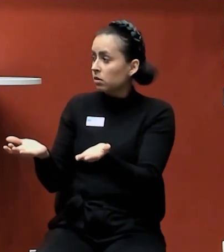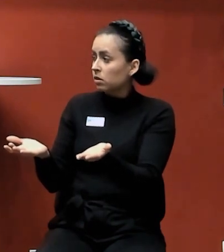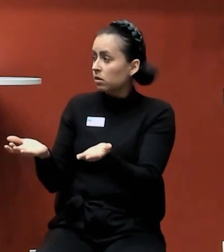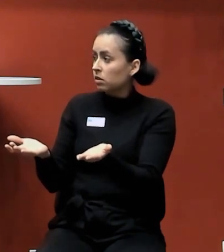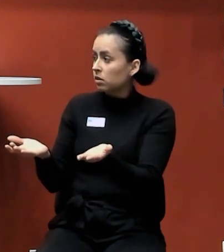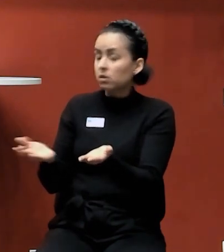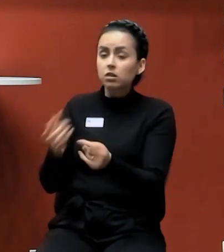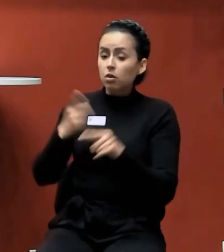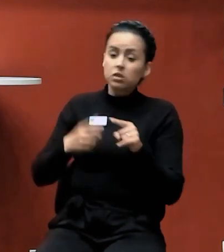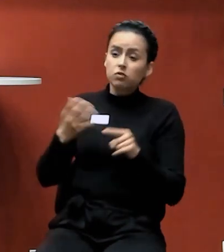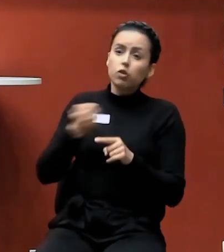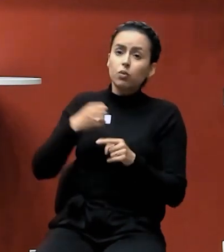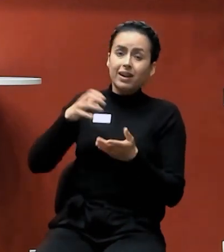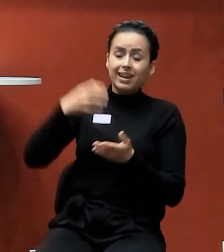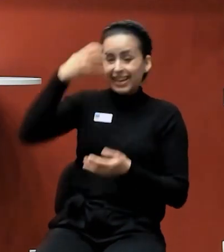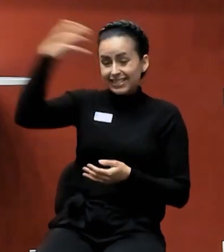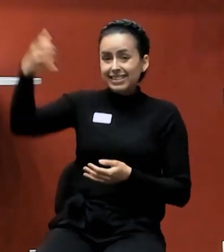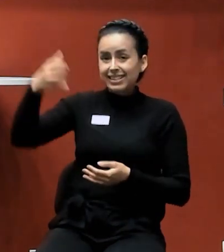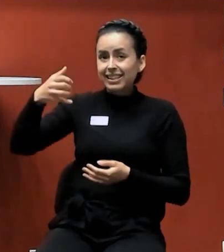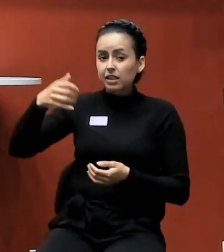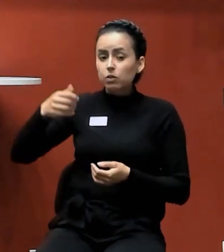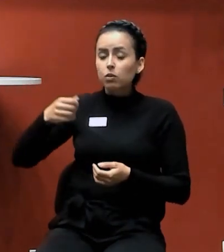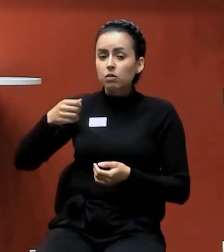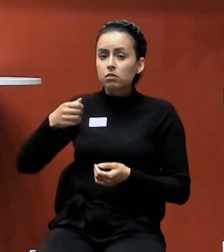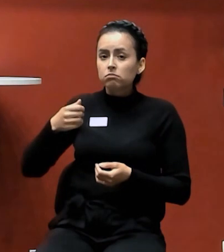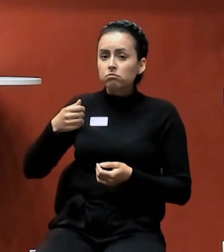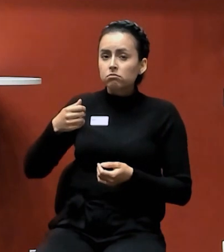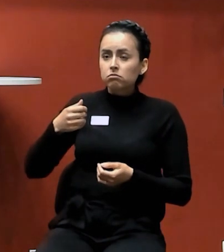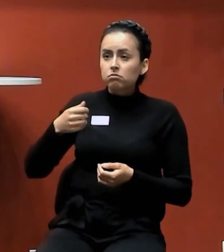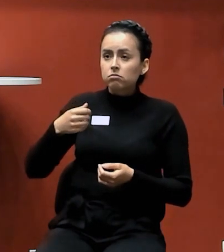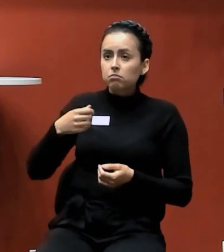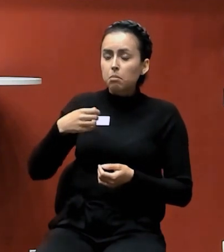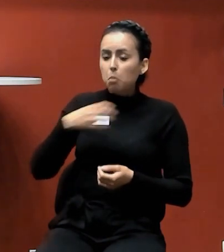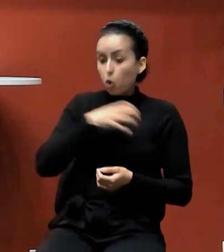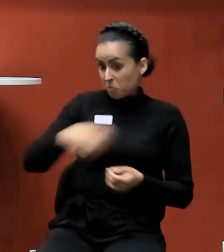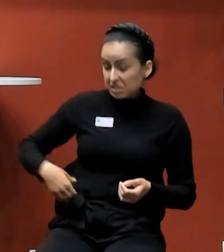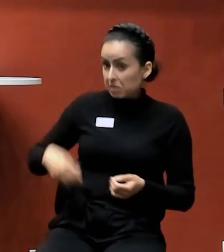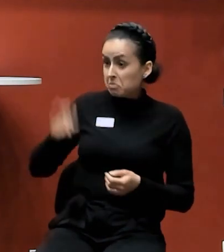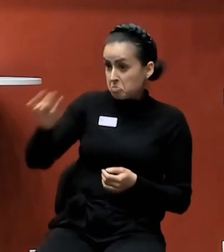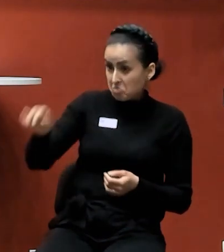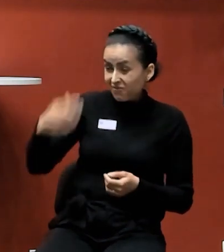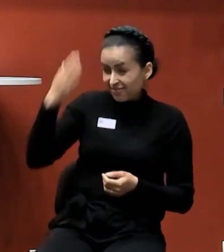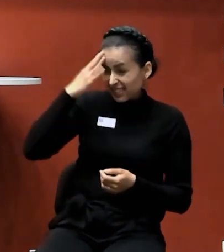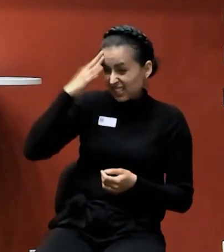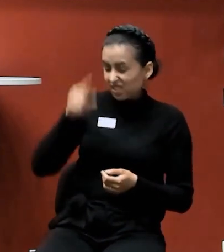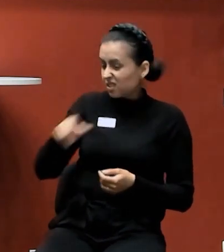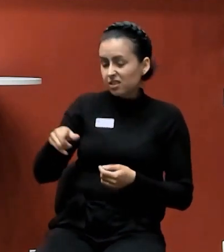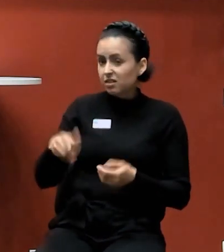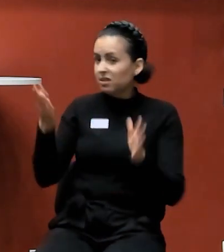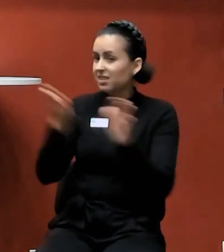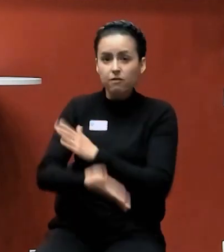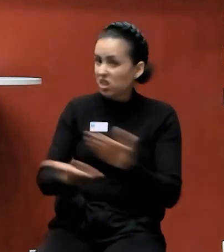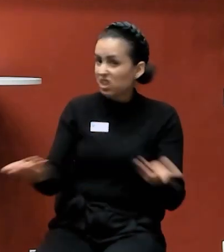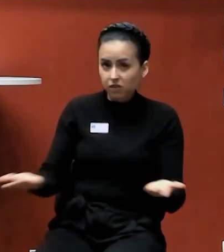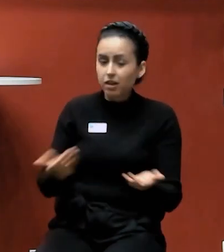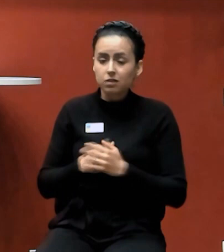the mayor of Helsinki, by the way, do you know that this piece of public art is inaccessible to people in wheelchairs?